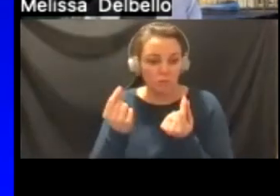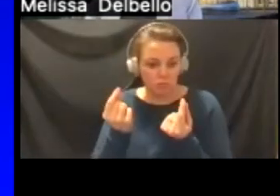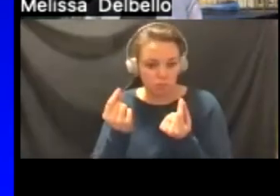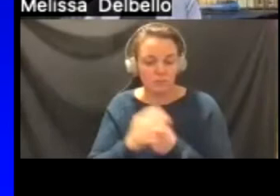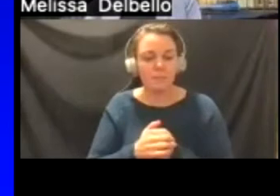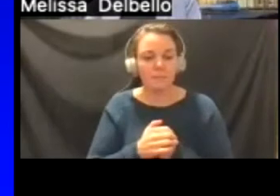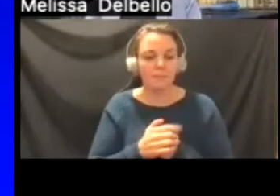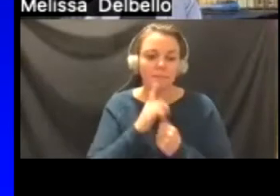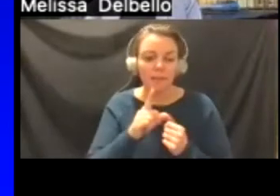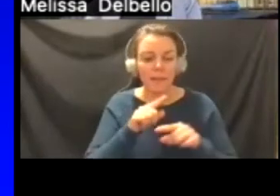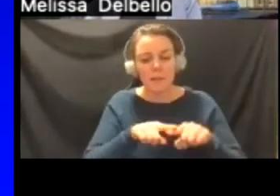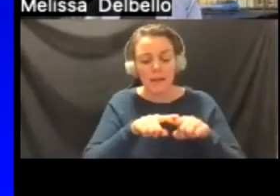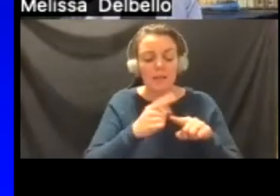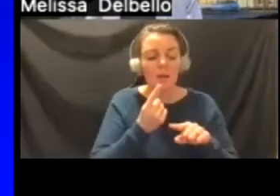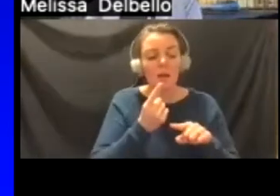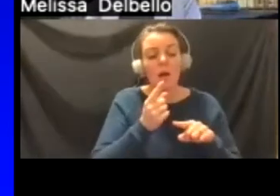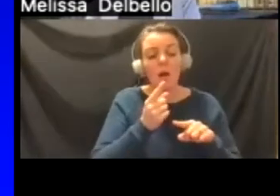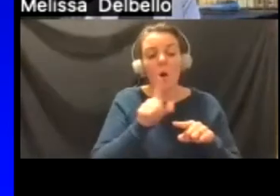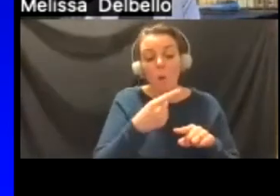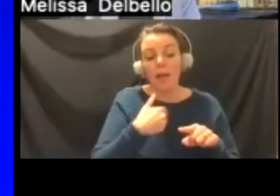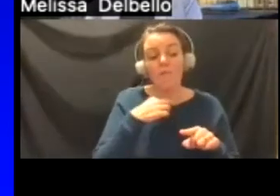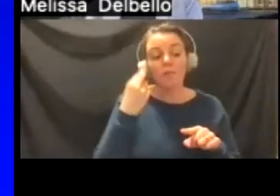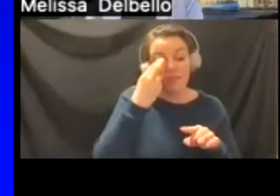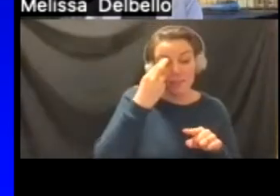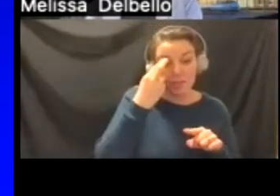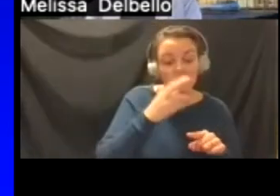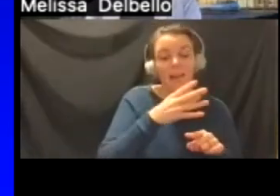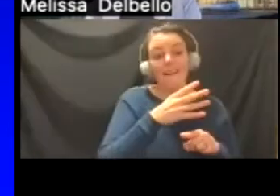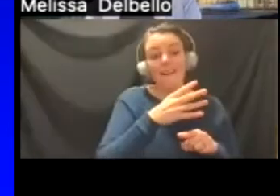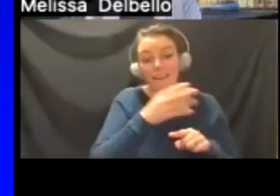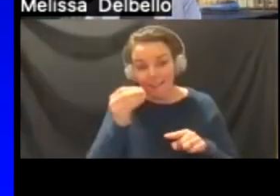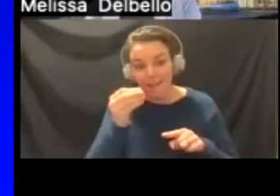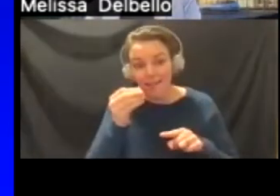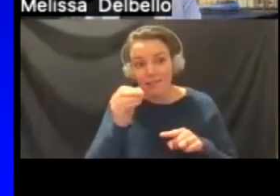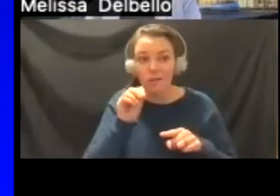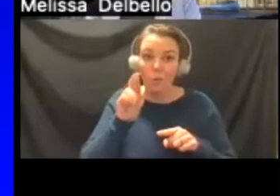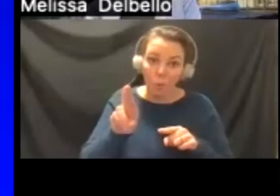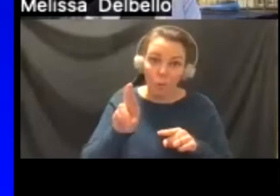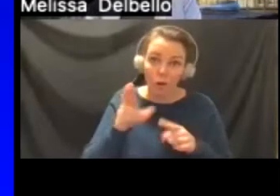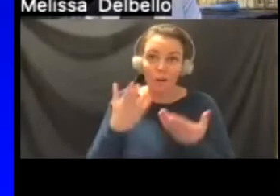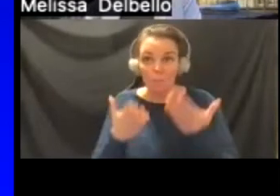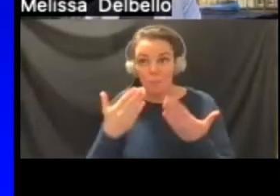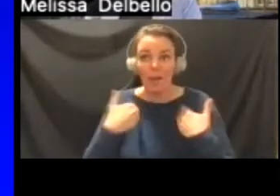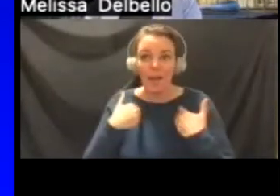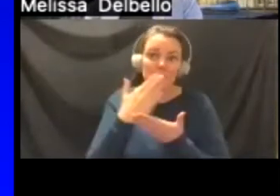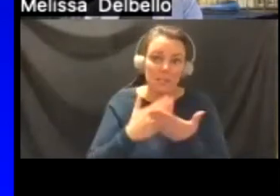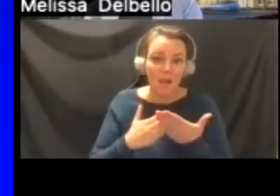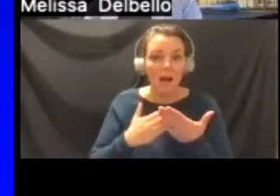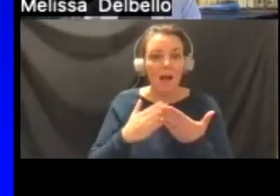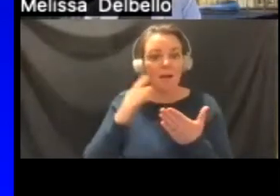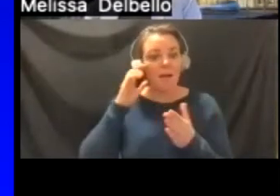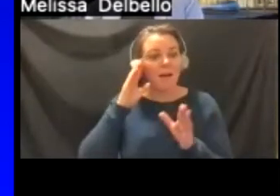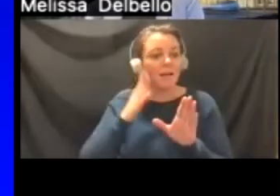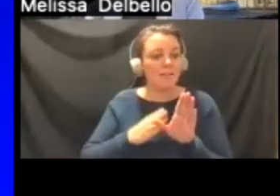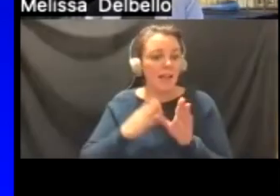whether just risk factors are present and or if there's types of psychopathology, you